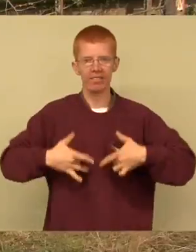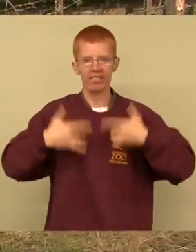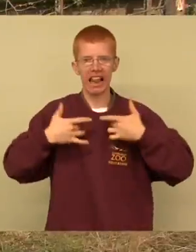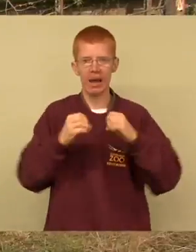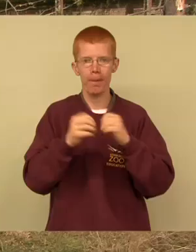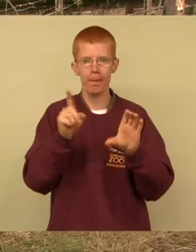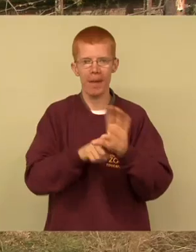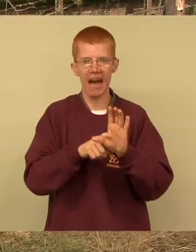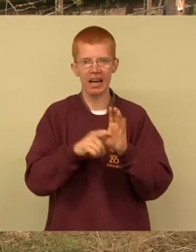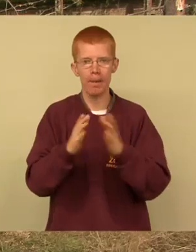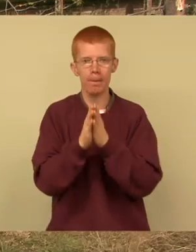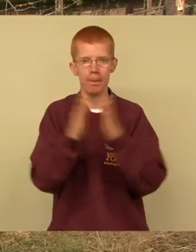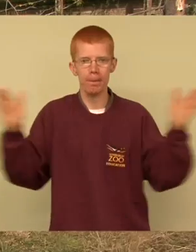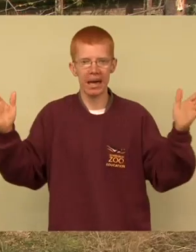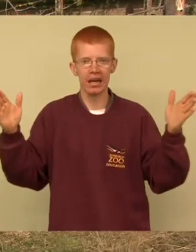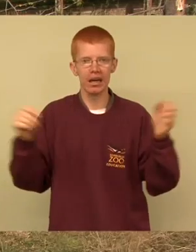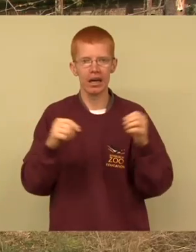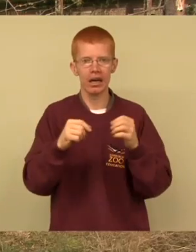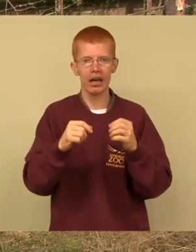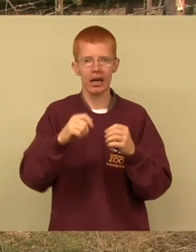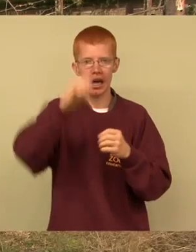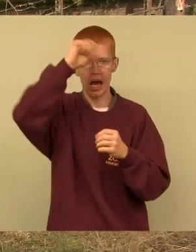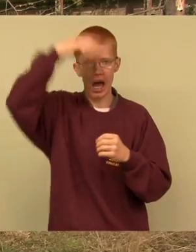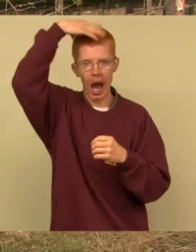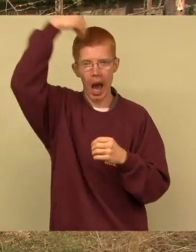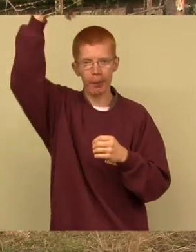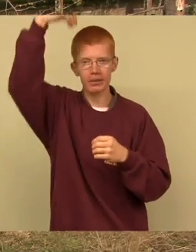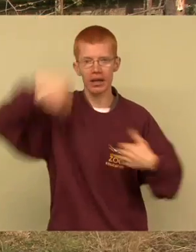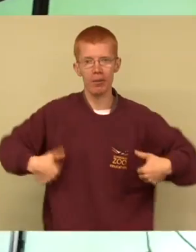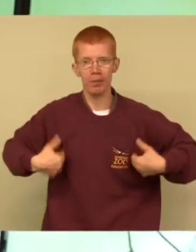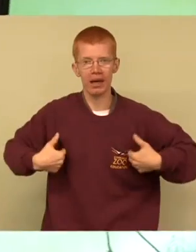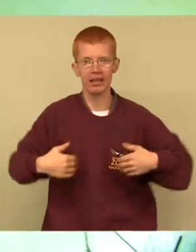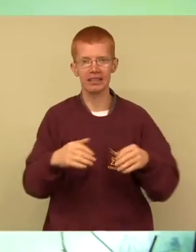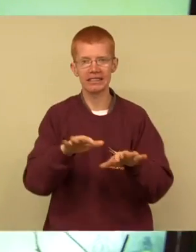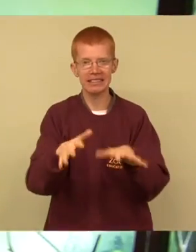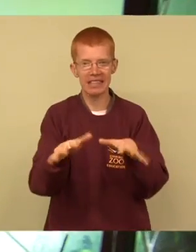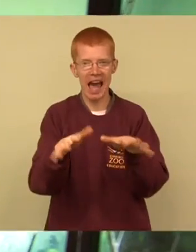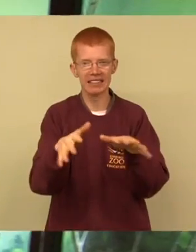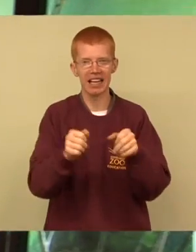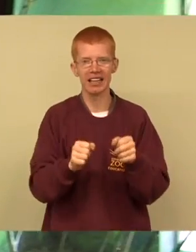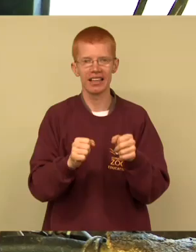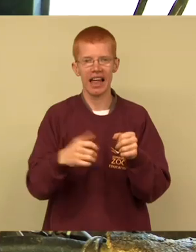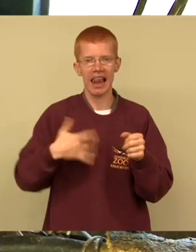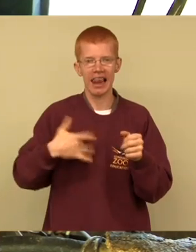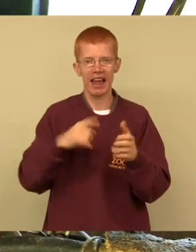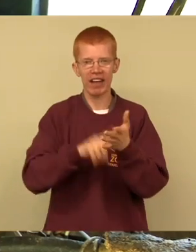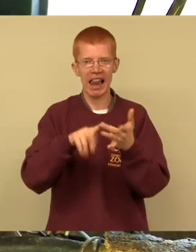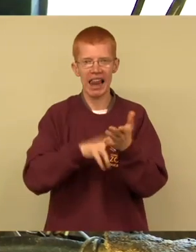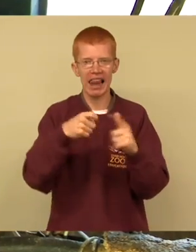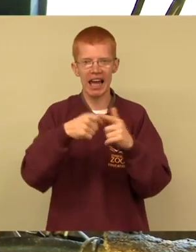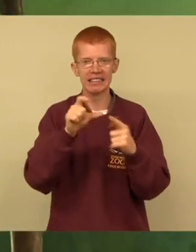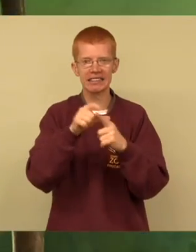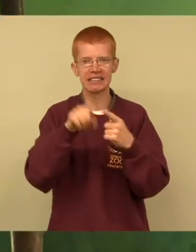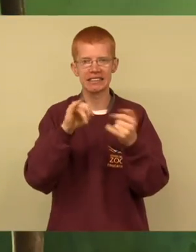squirrel monkeys might be threatened by the capuchin monkeys. So Living Links has been designed so that the squirrel